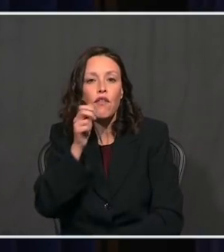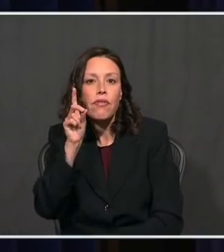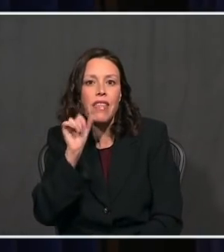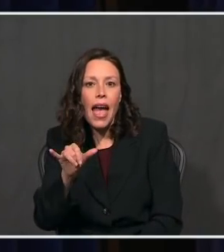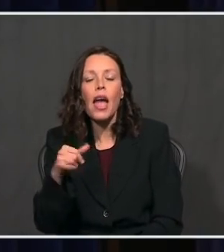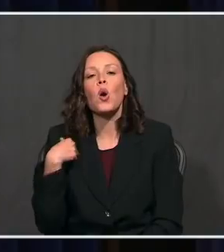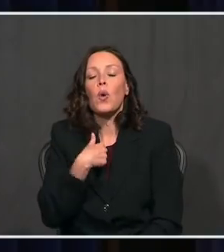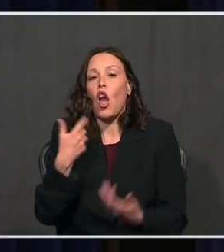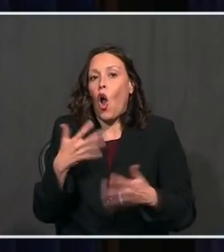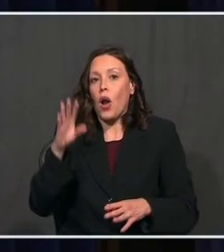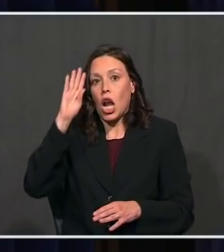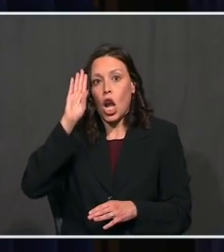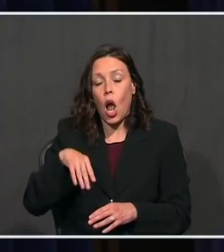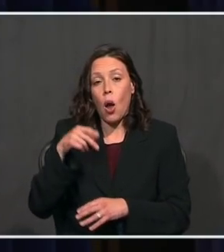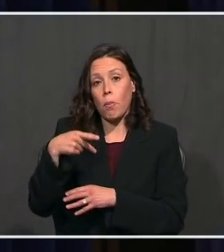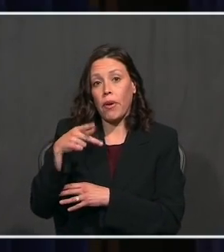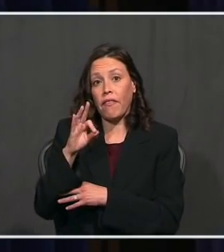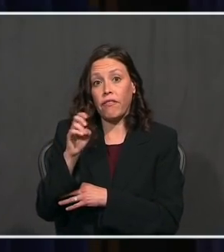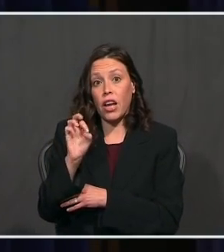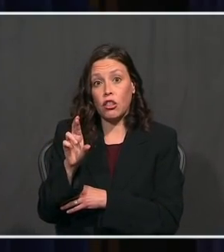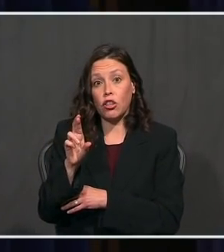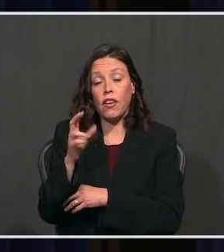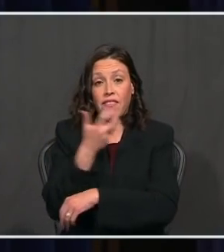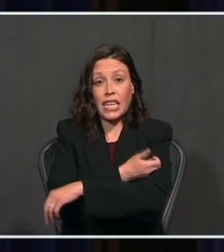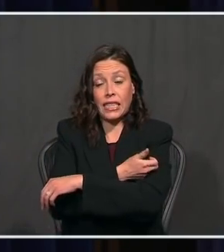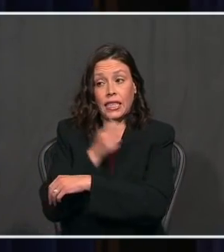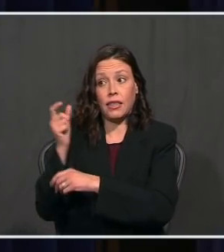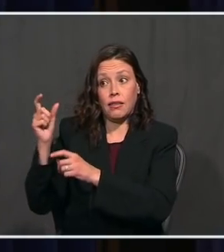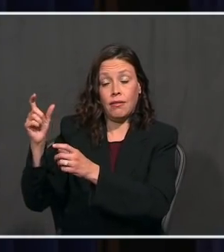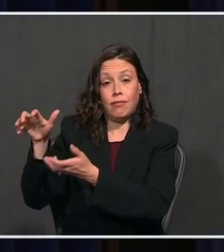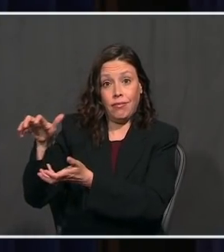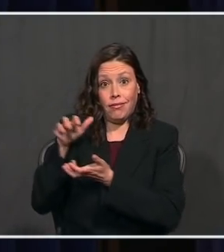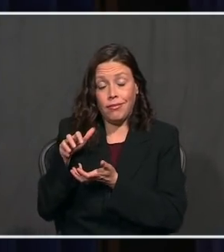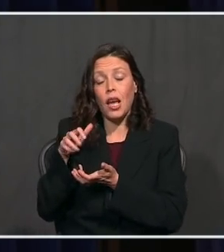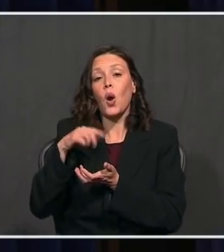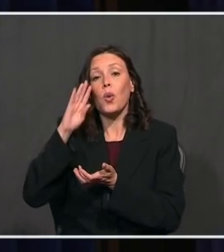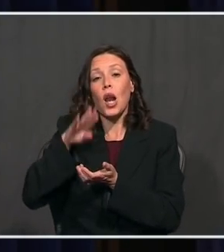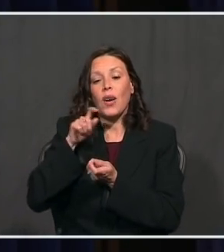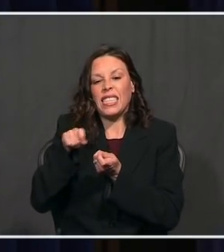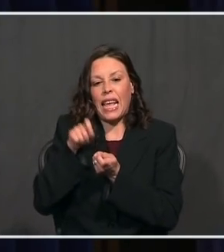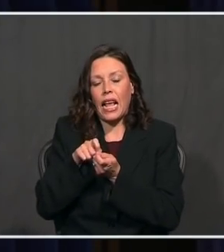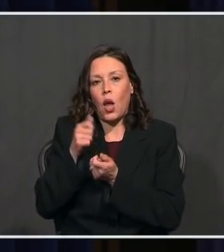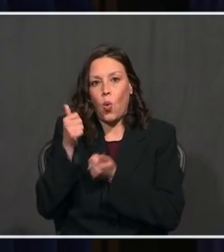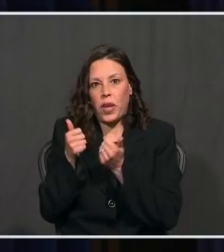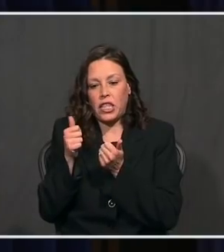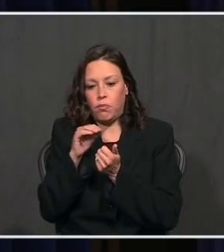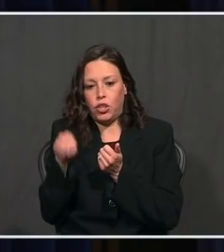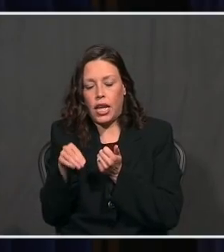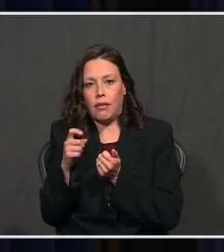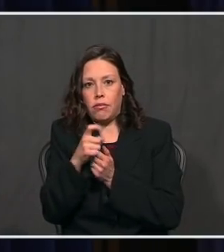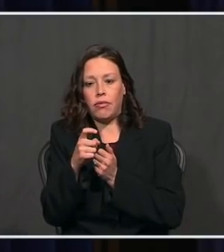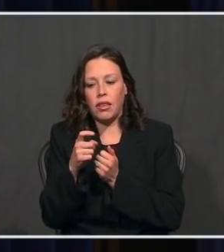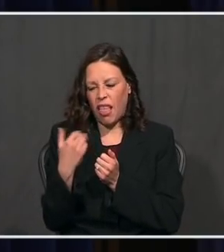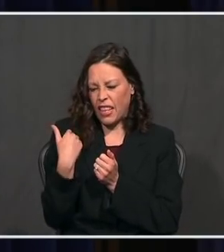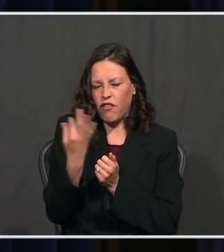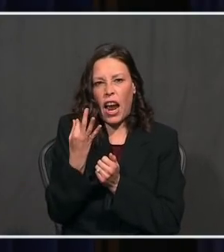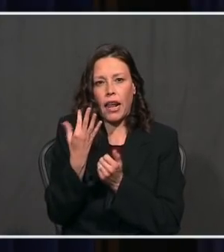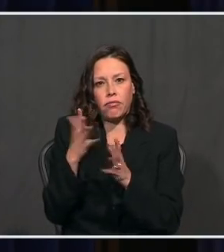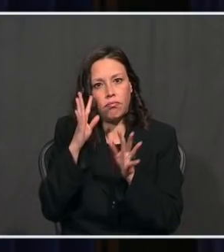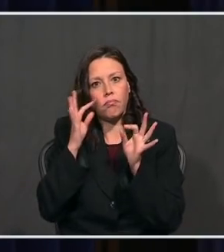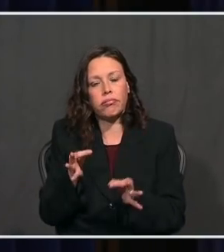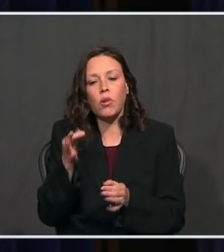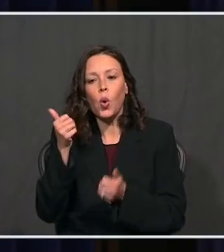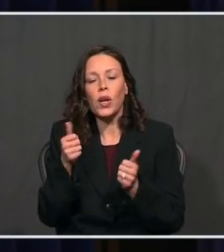We know that for Pfizer vaccine, based on our allocation, we know exactly, as of last Friday, where